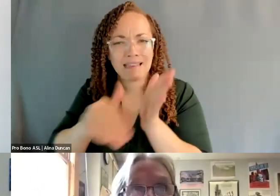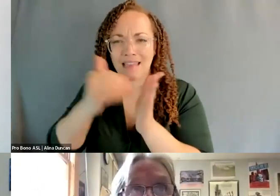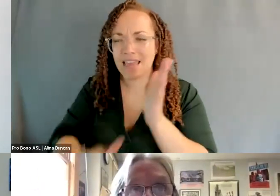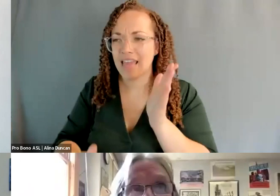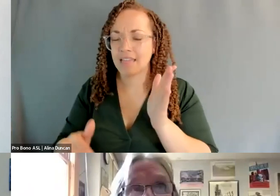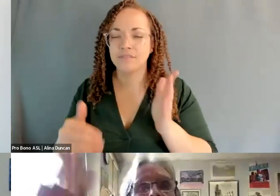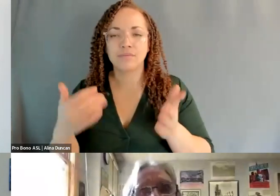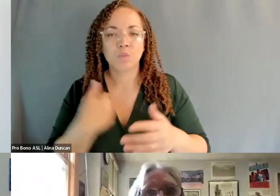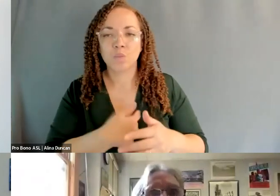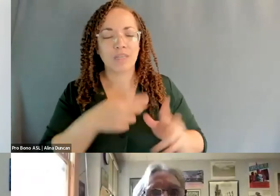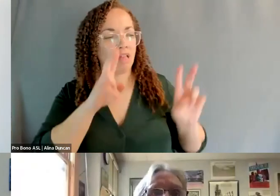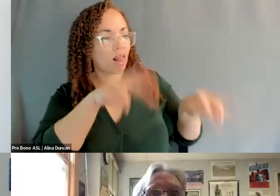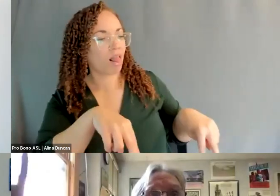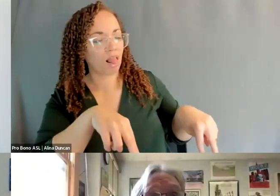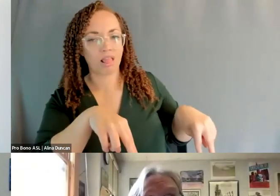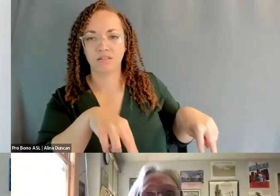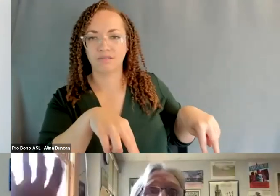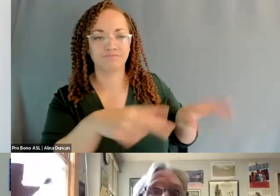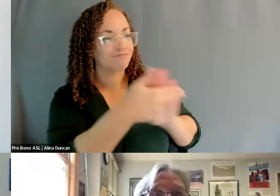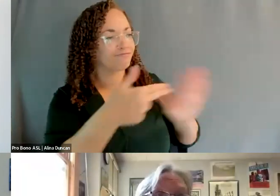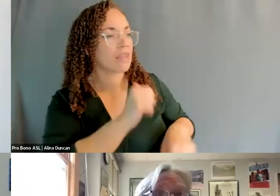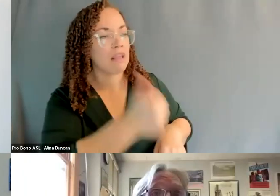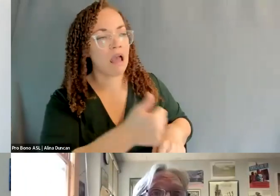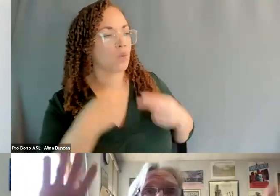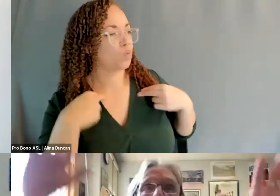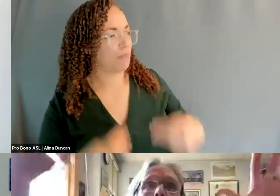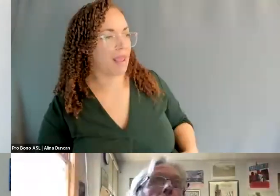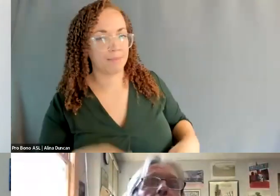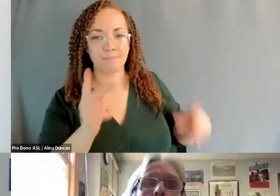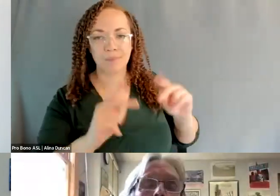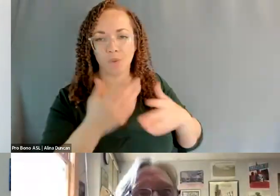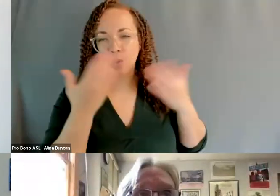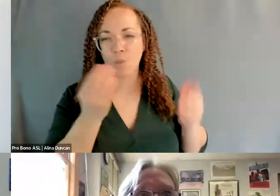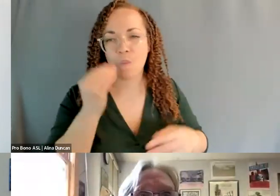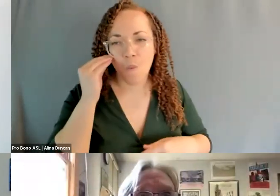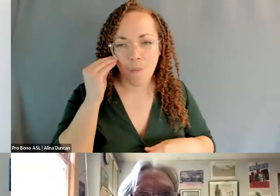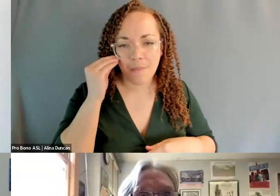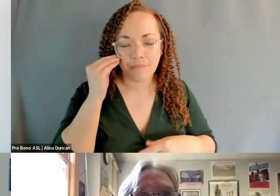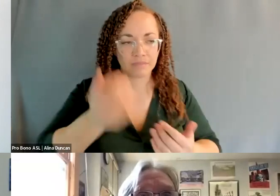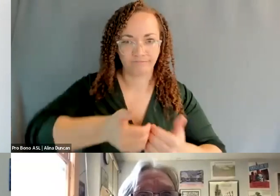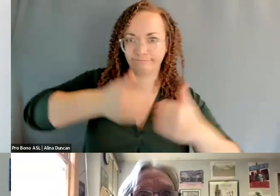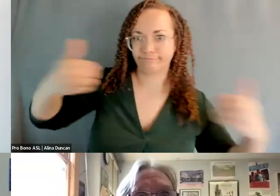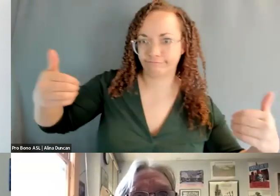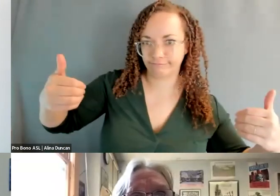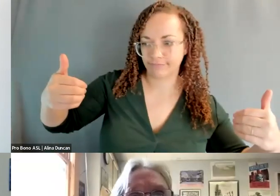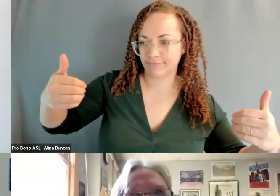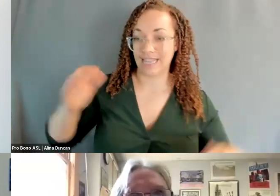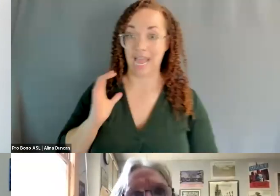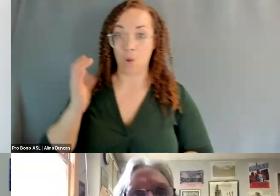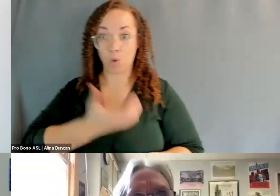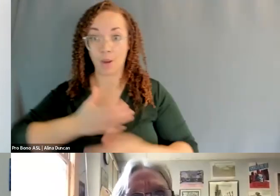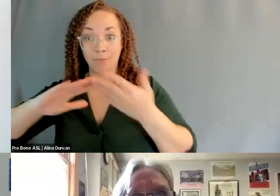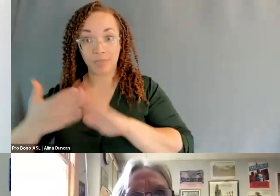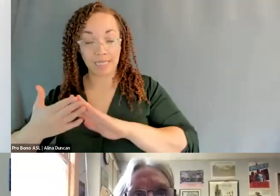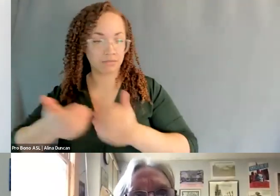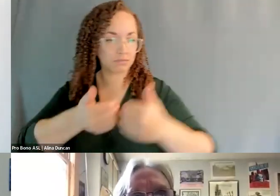living without housing. And we've separated us, unhoused people, from the rest of our community. And it should